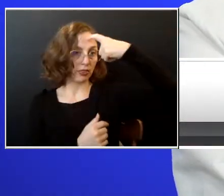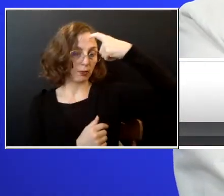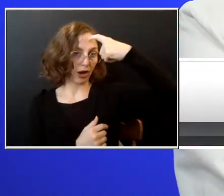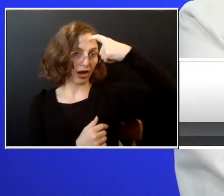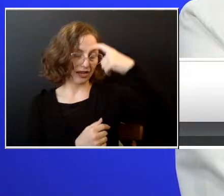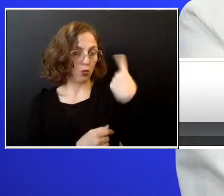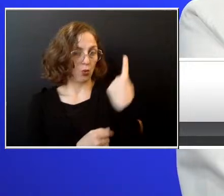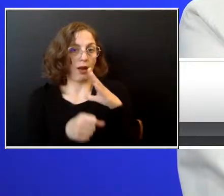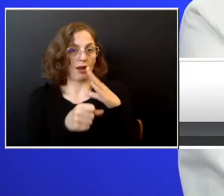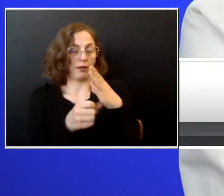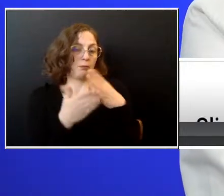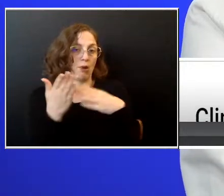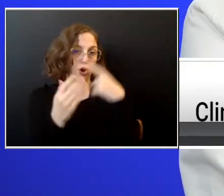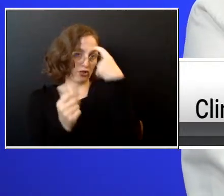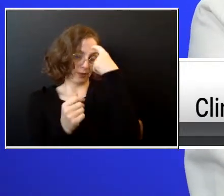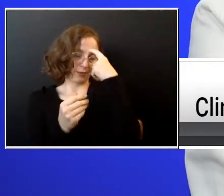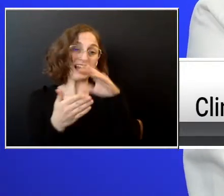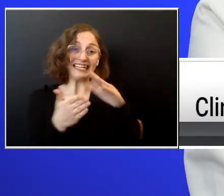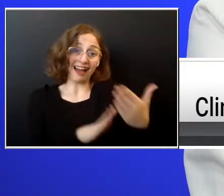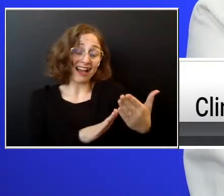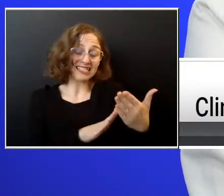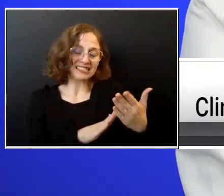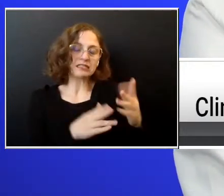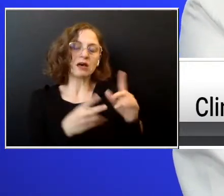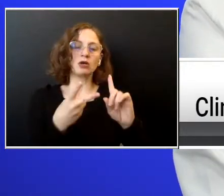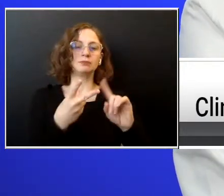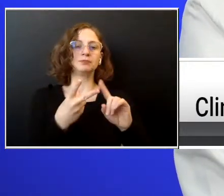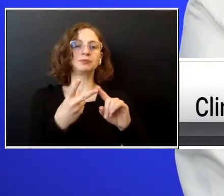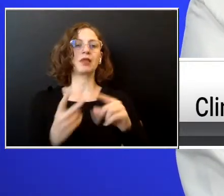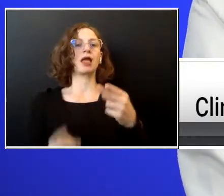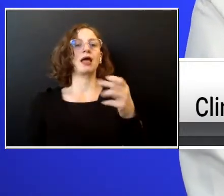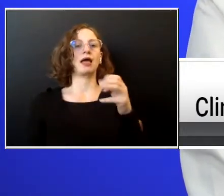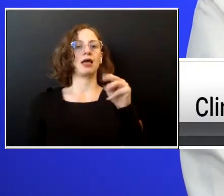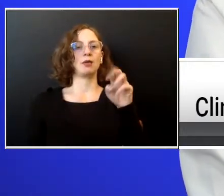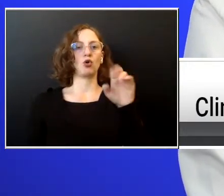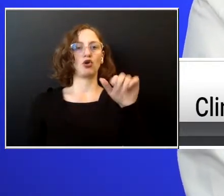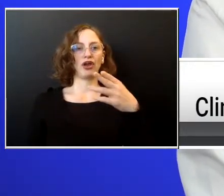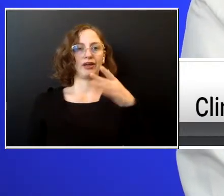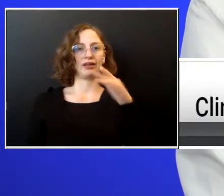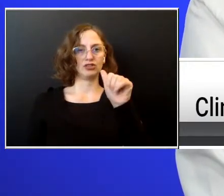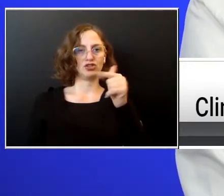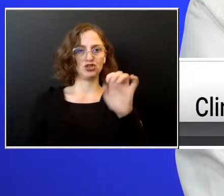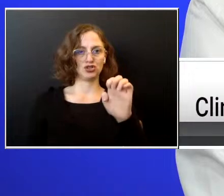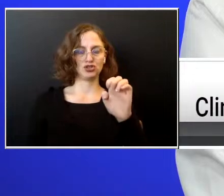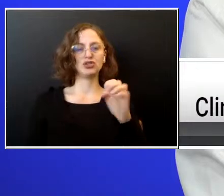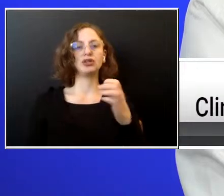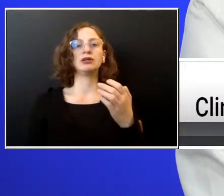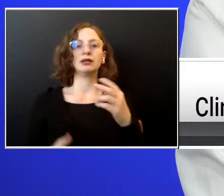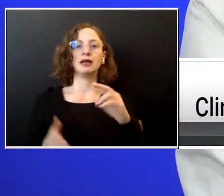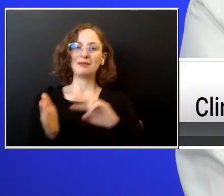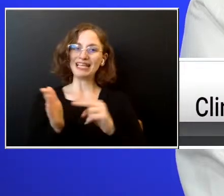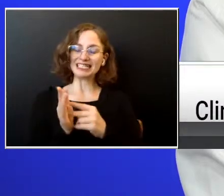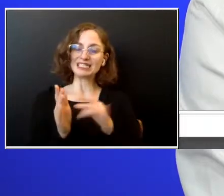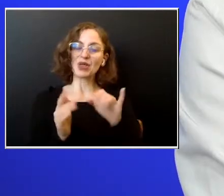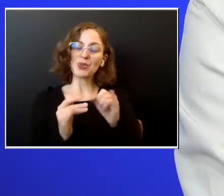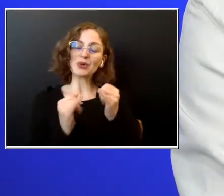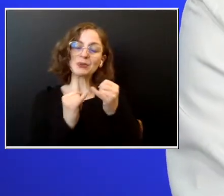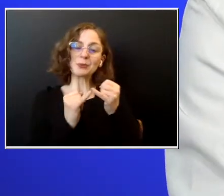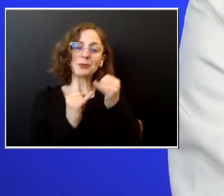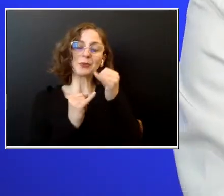little tiny blood vessels that the brain tries to create are fragile, and sometimes when someone has high blood